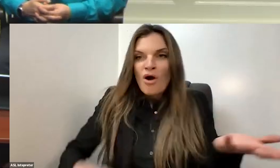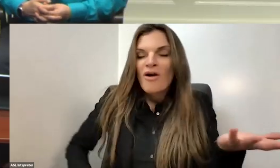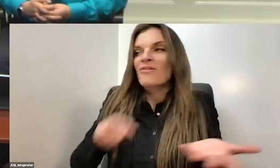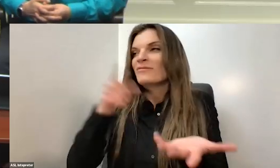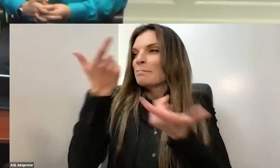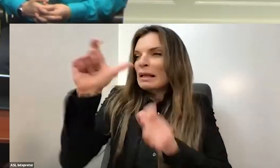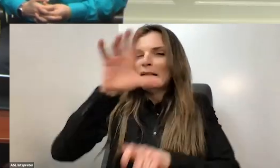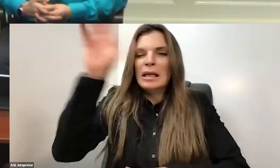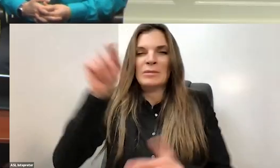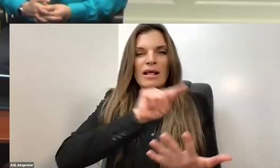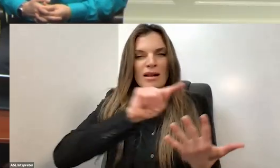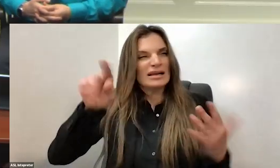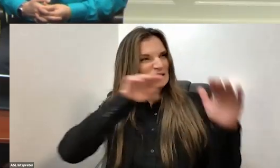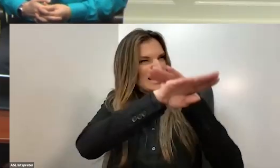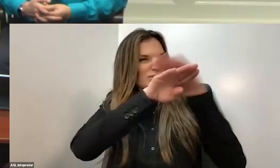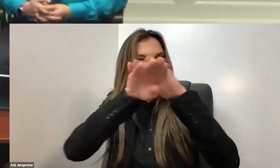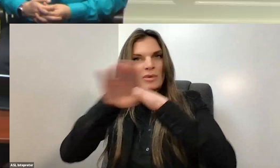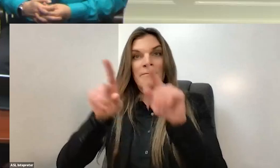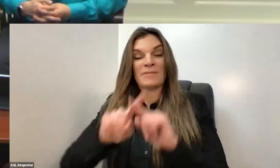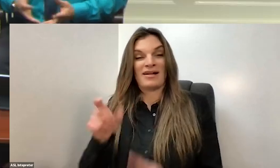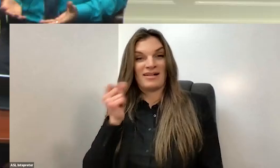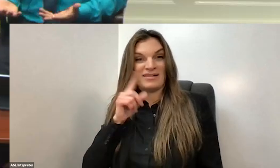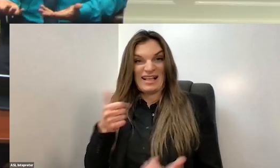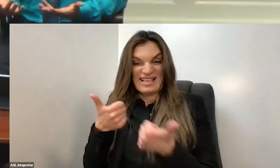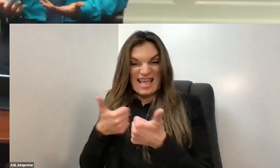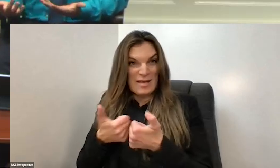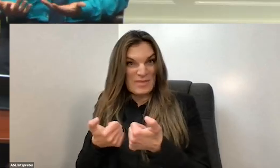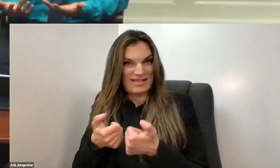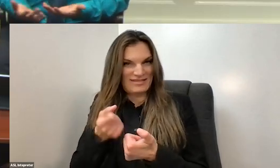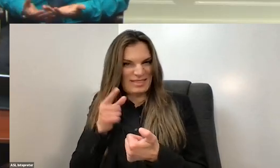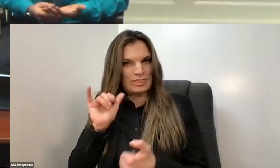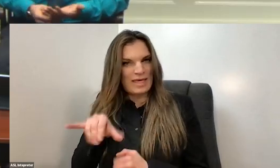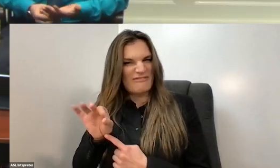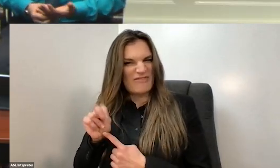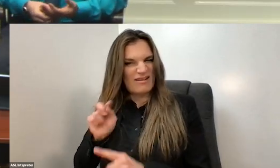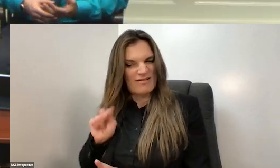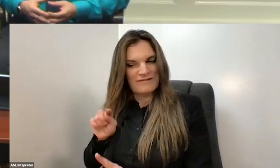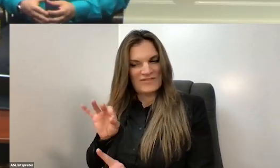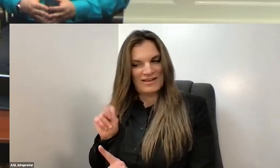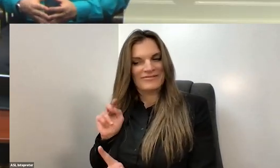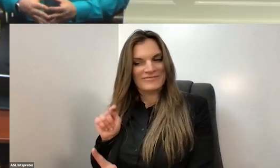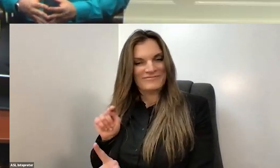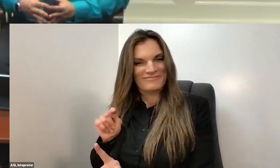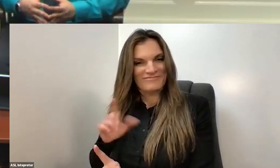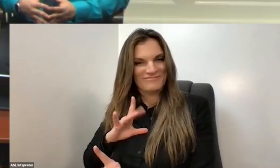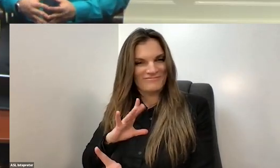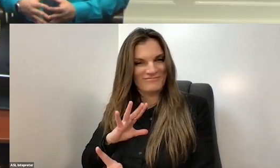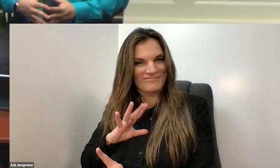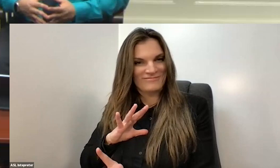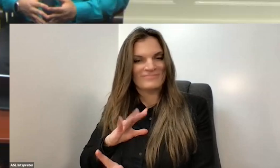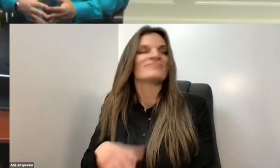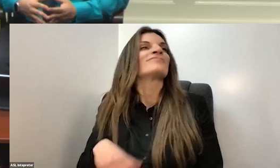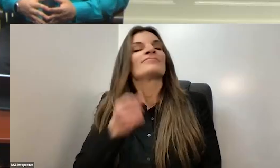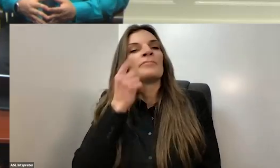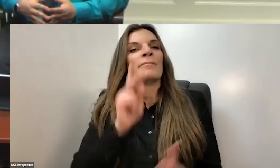accessible, gaming is about having fun. We want the fun stuff too. And when you think about people with certain disabilities